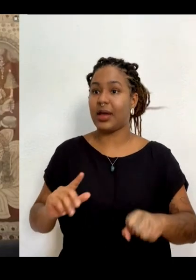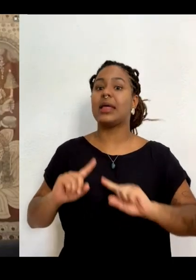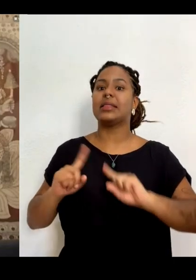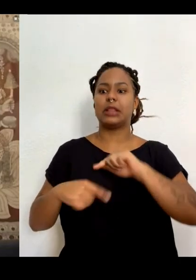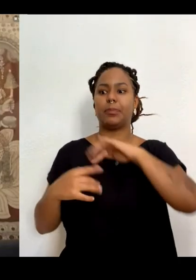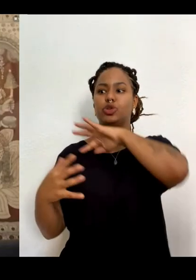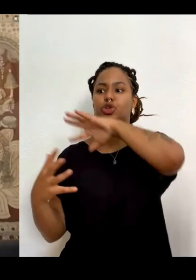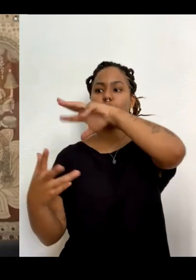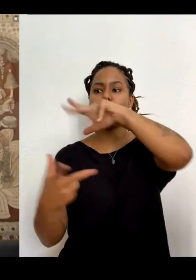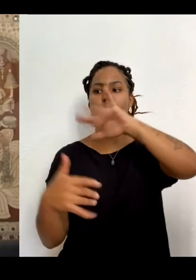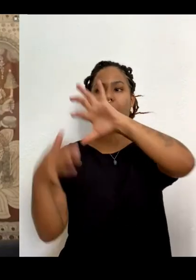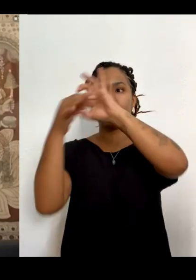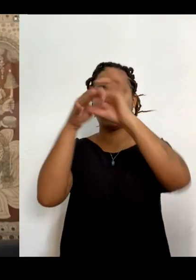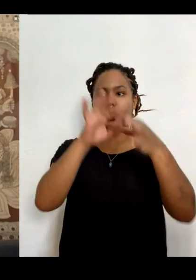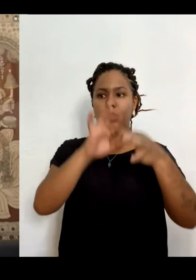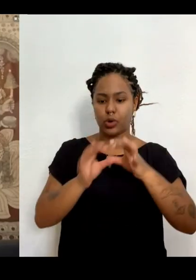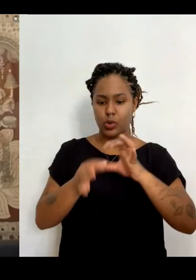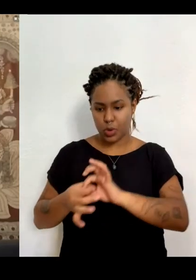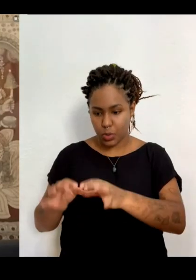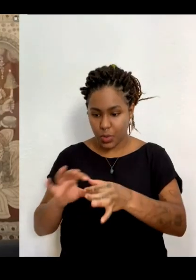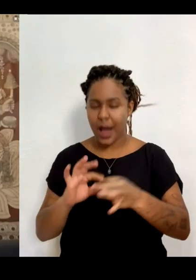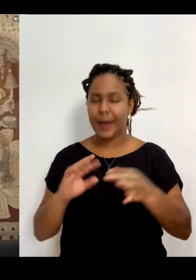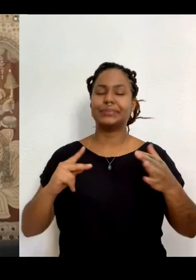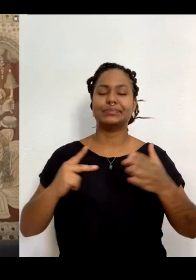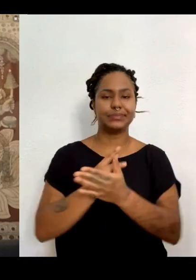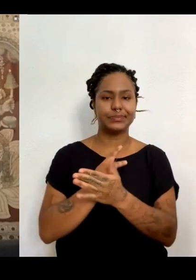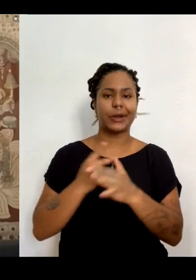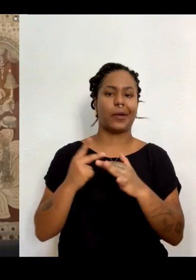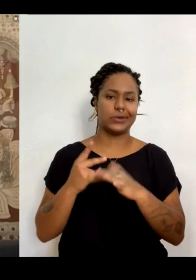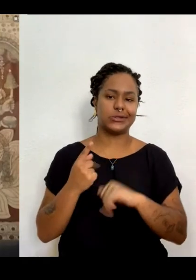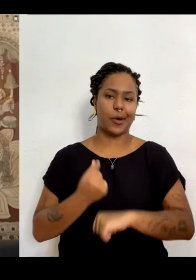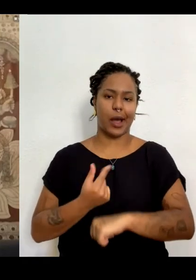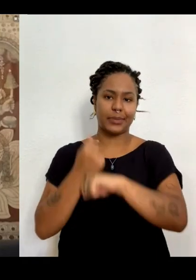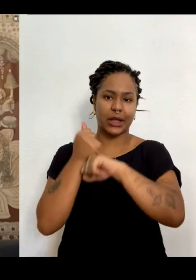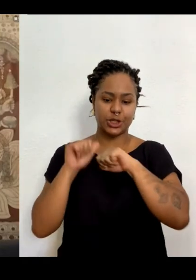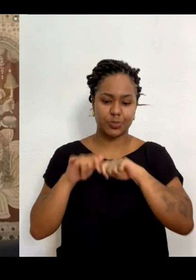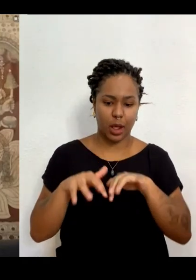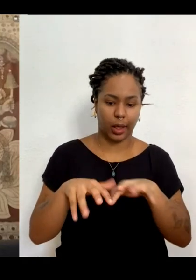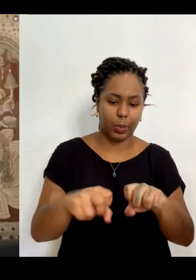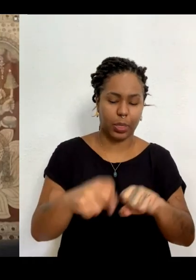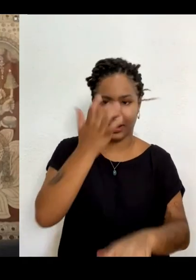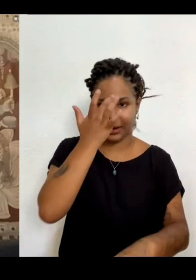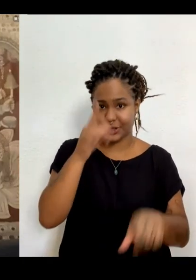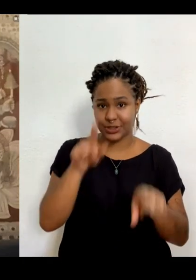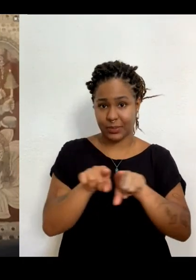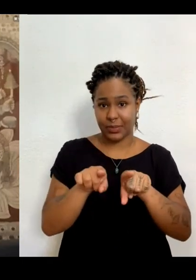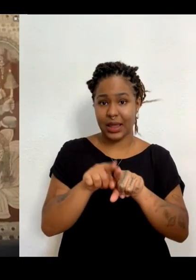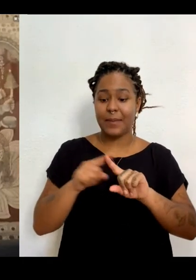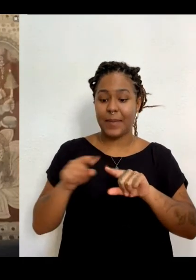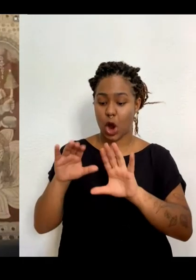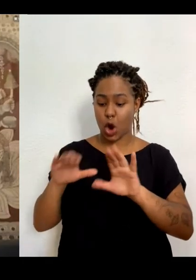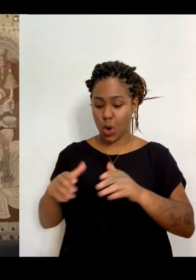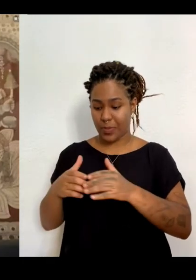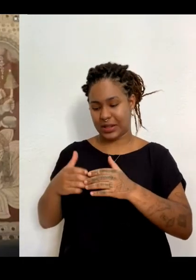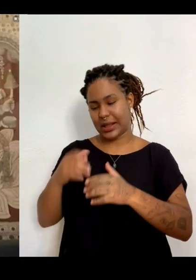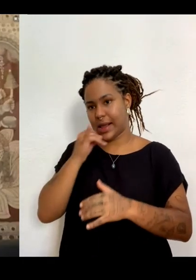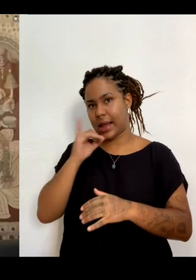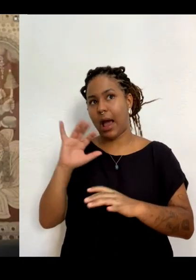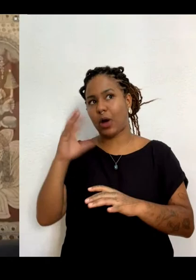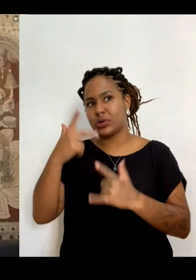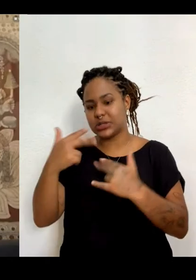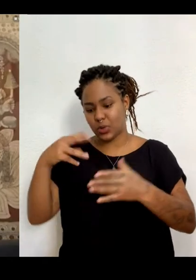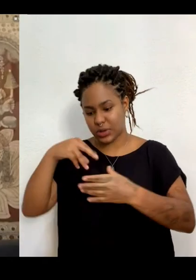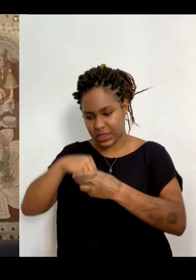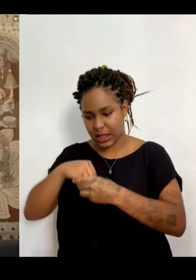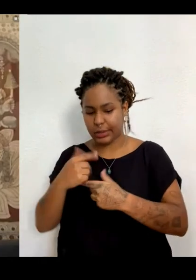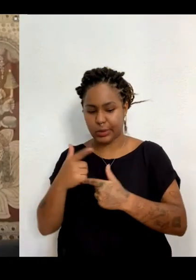the highway comes through their Village or a resort comes near their Village they are living uh